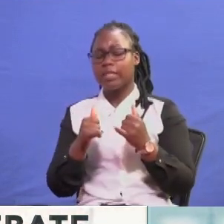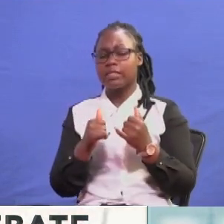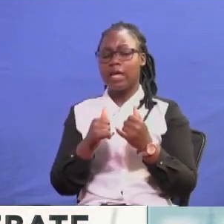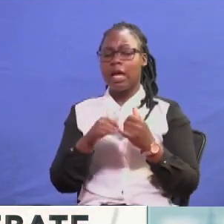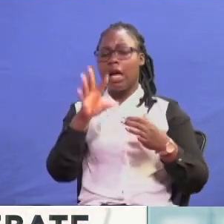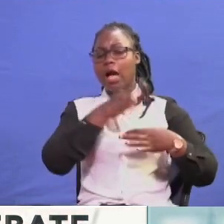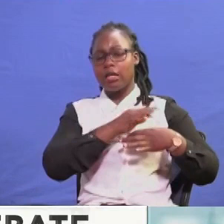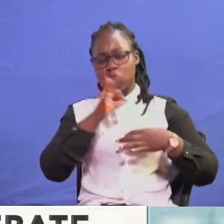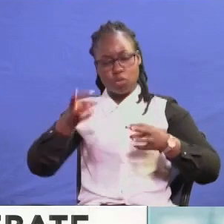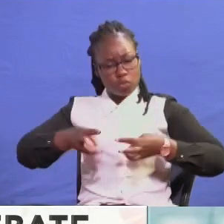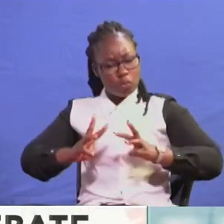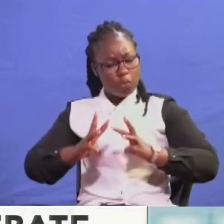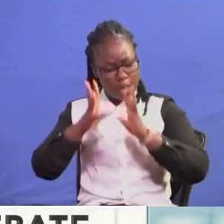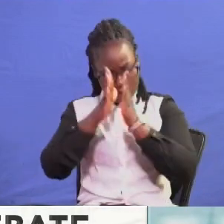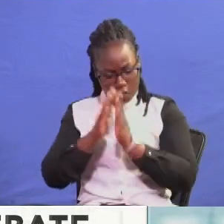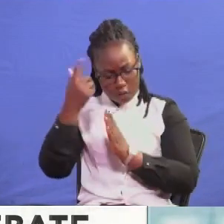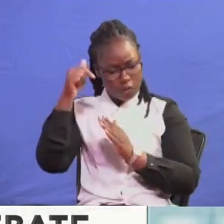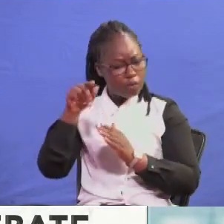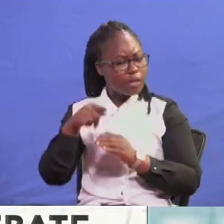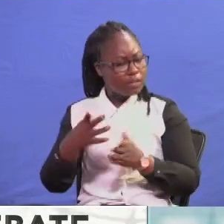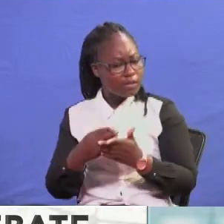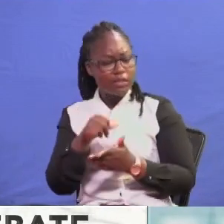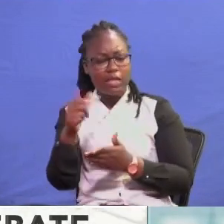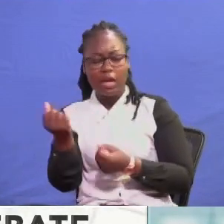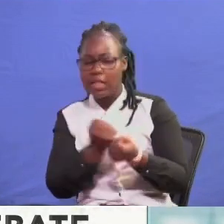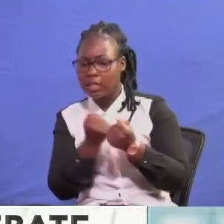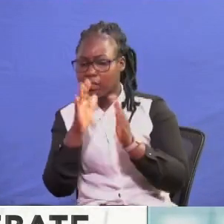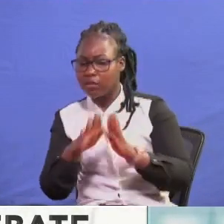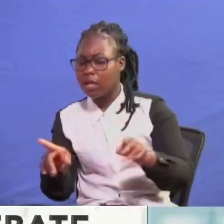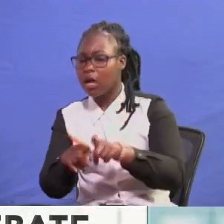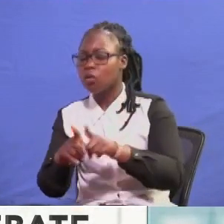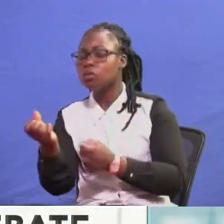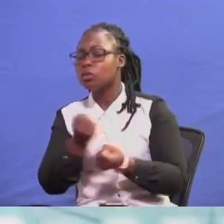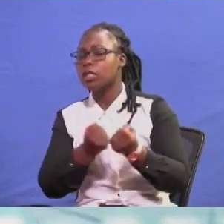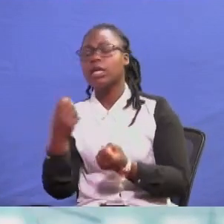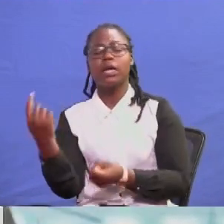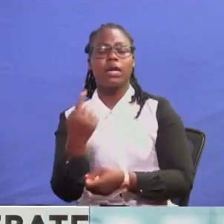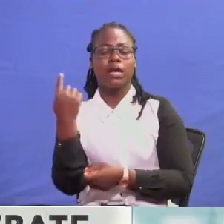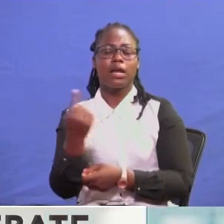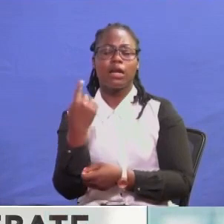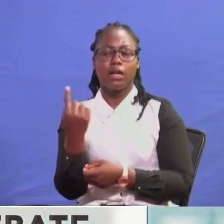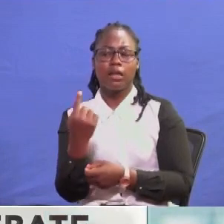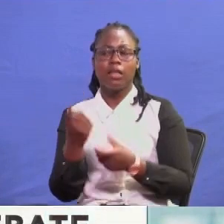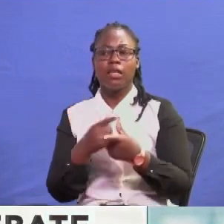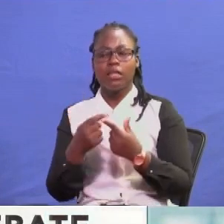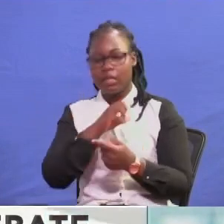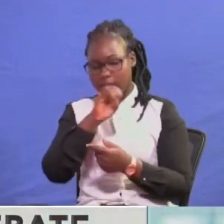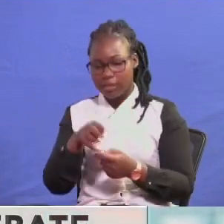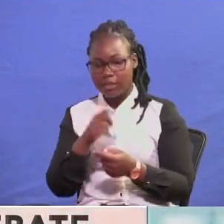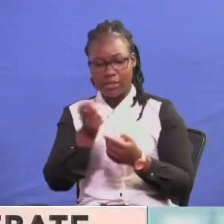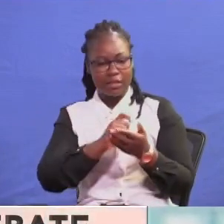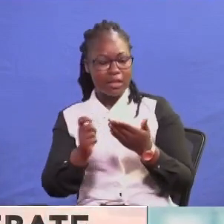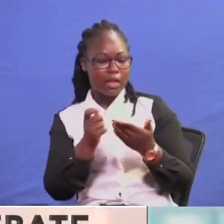Pray not just for yourself, fellow passengers, for driver, and even for the vehicle itself. Okay. Then lastly, let me just read a comment sent to me